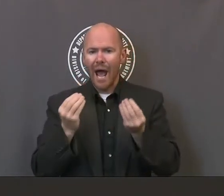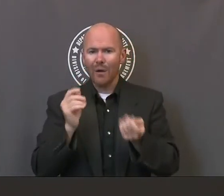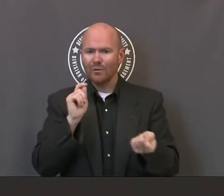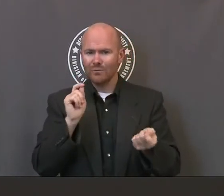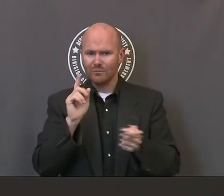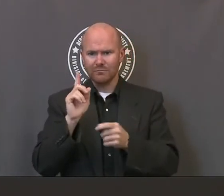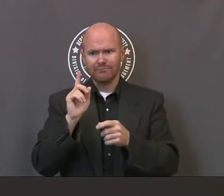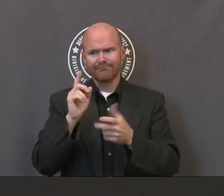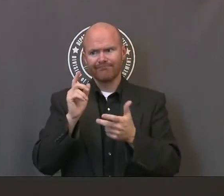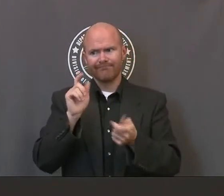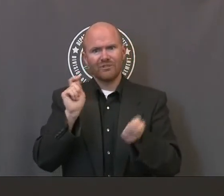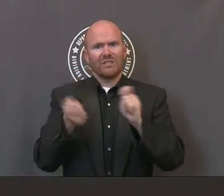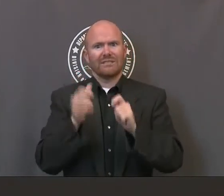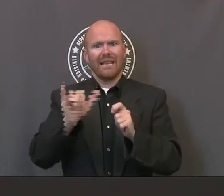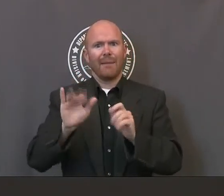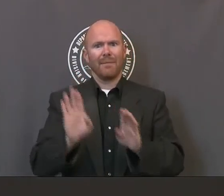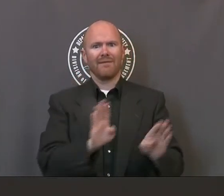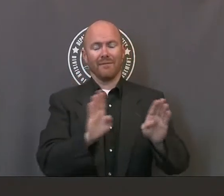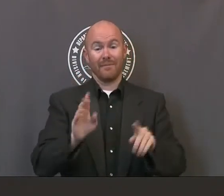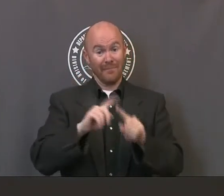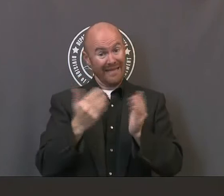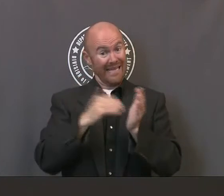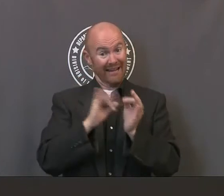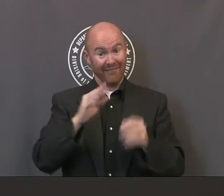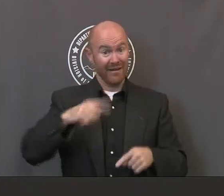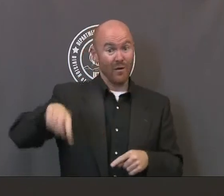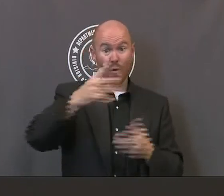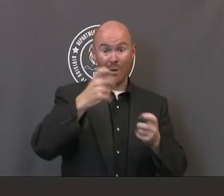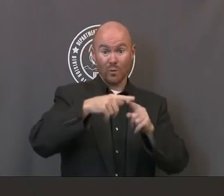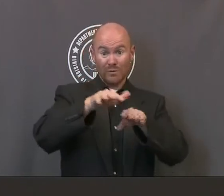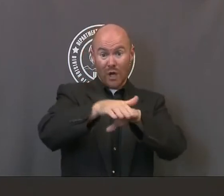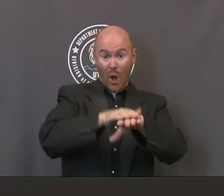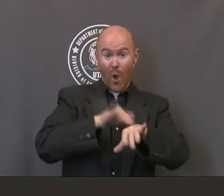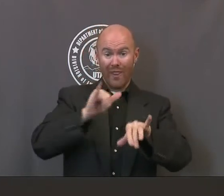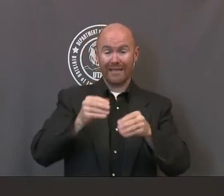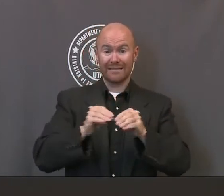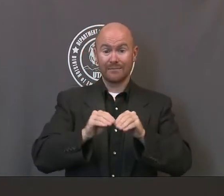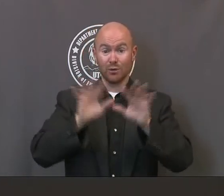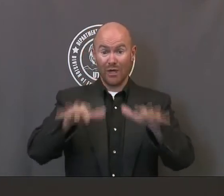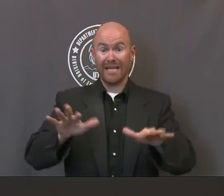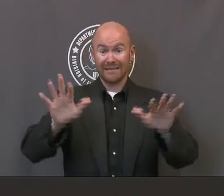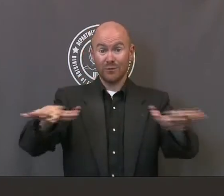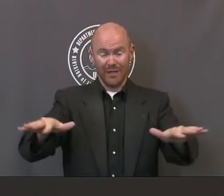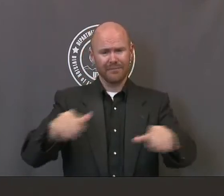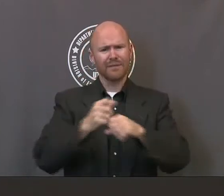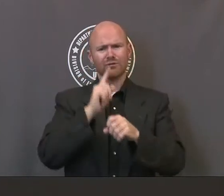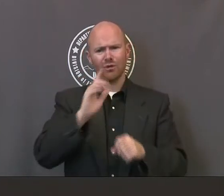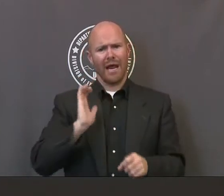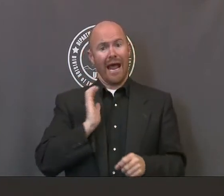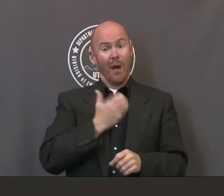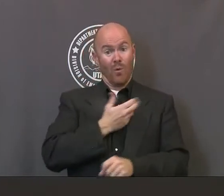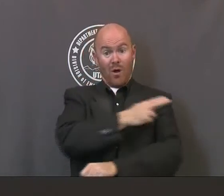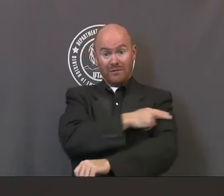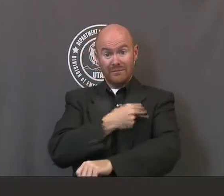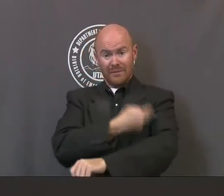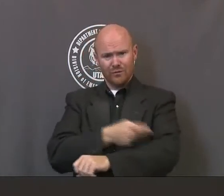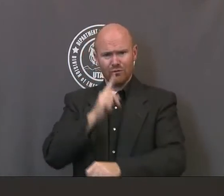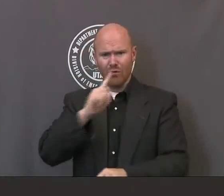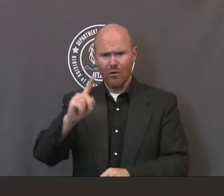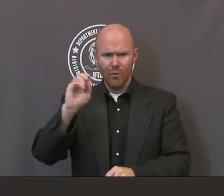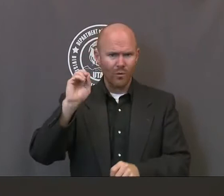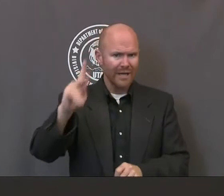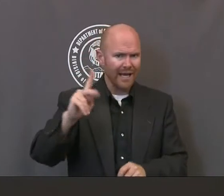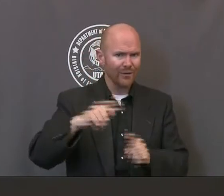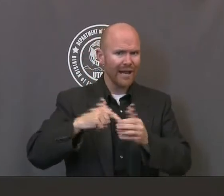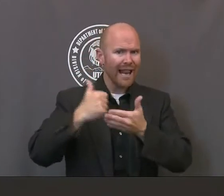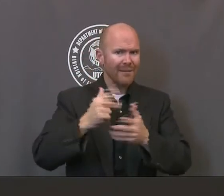of this coronavirus and doing what we can to make sure that our hospital system stays healthy and our ability to